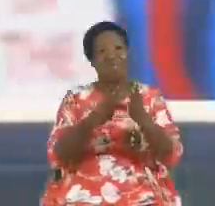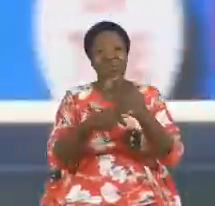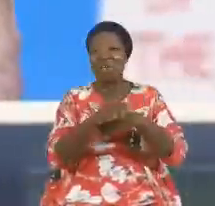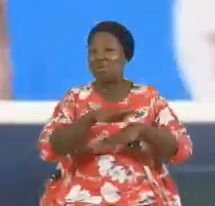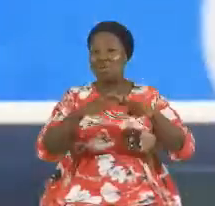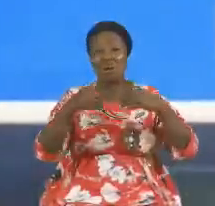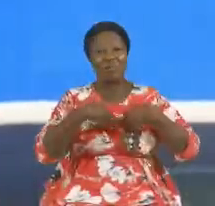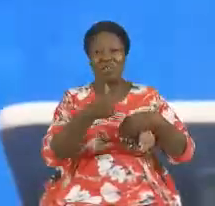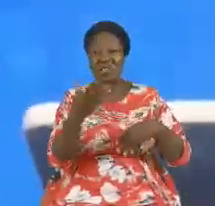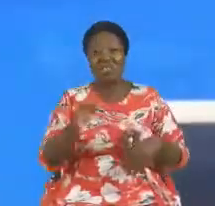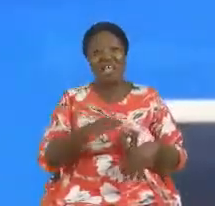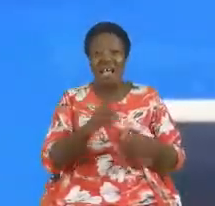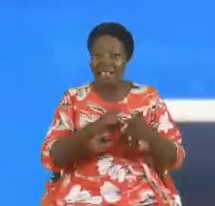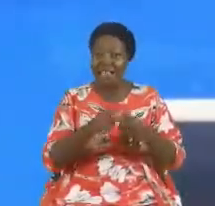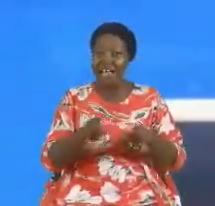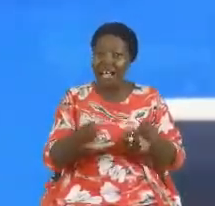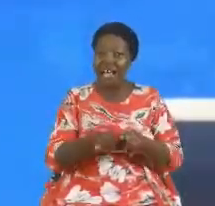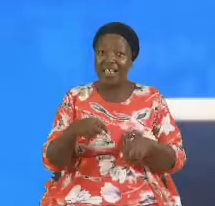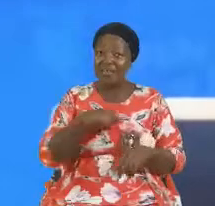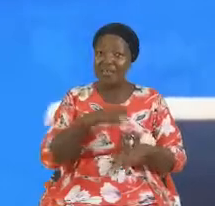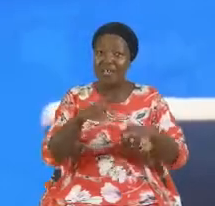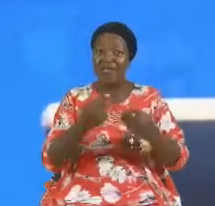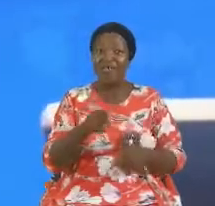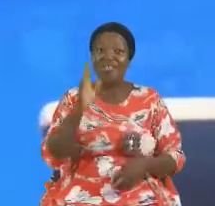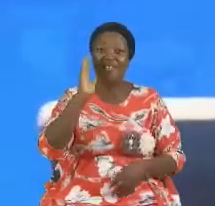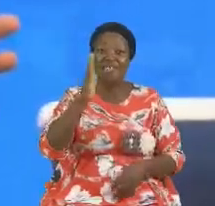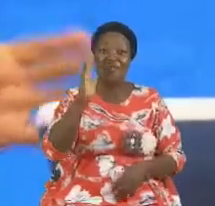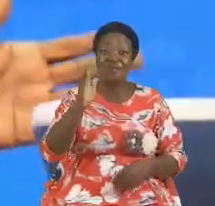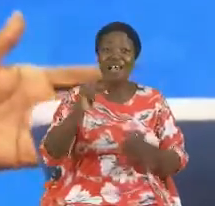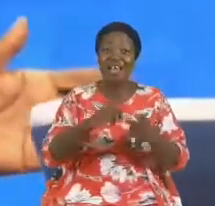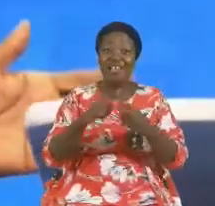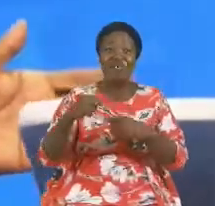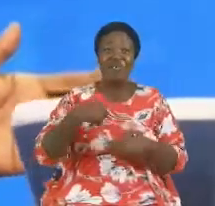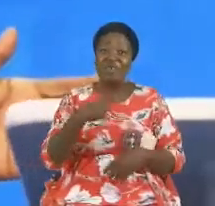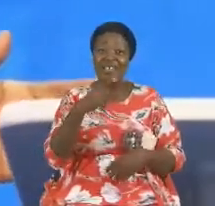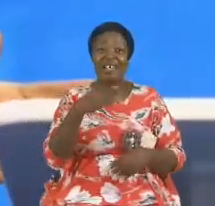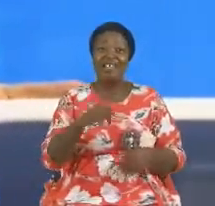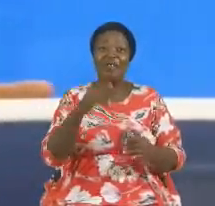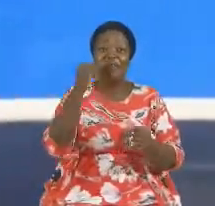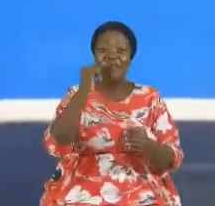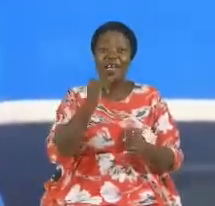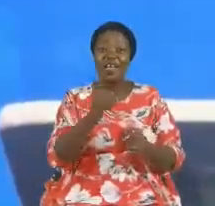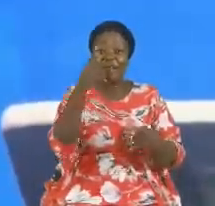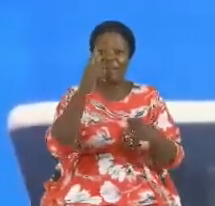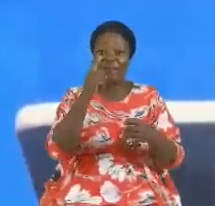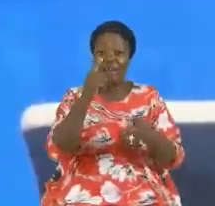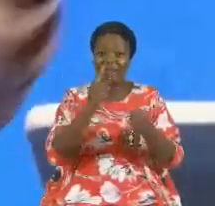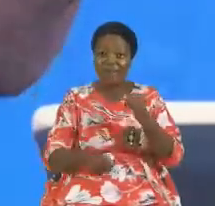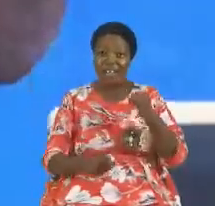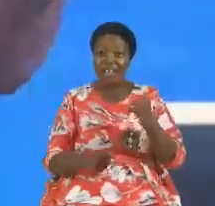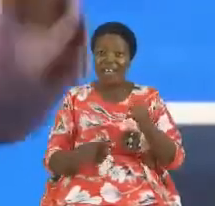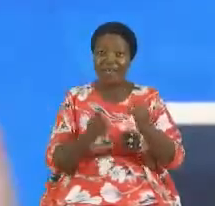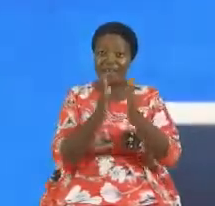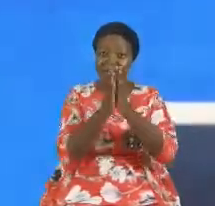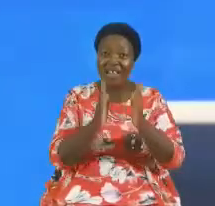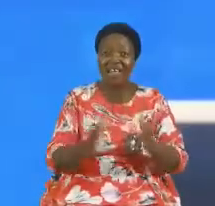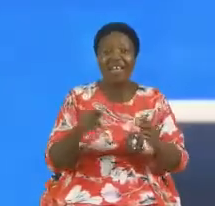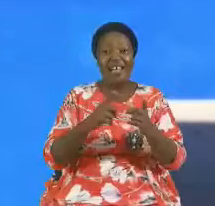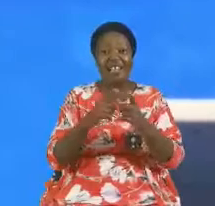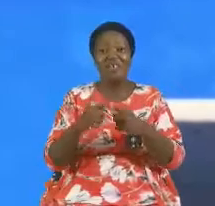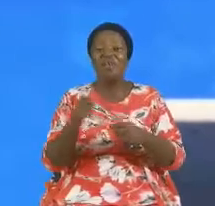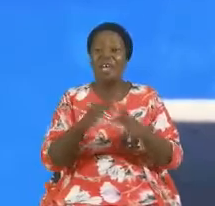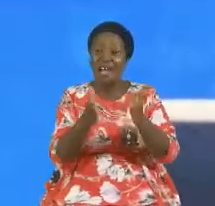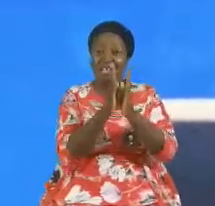got anything. And then, as we are giving testimony, or we are saying the